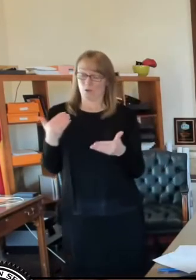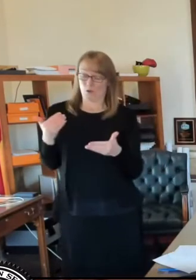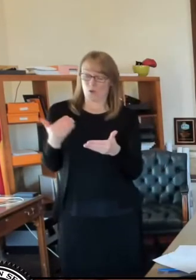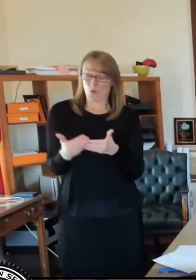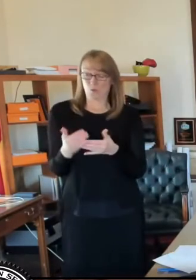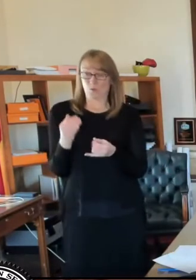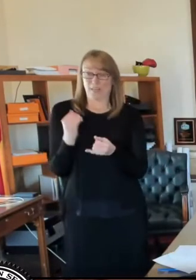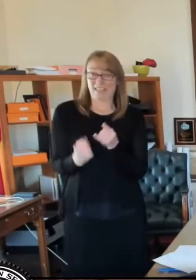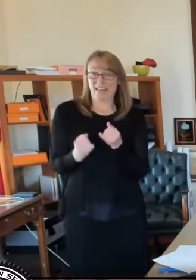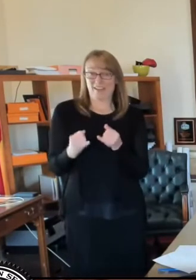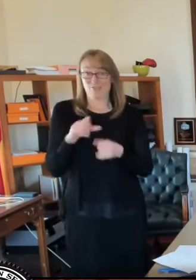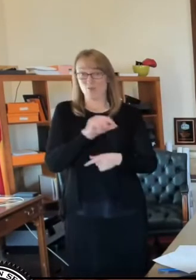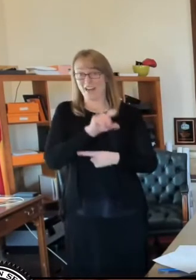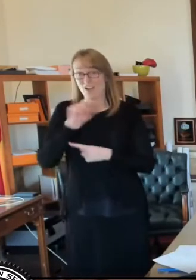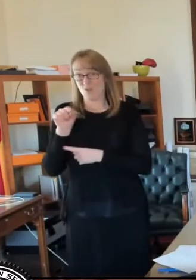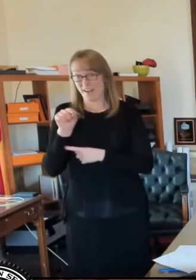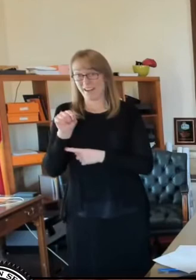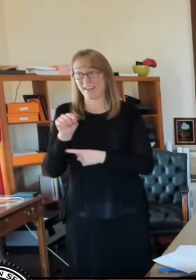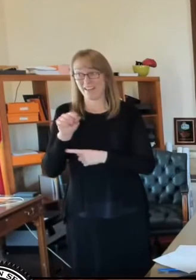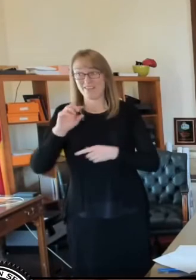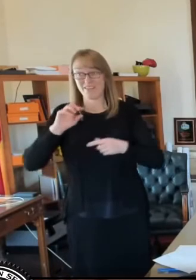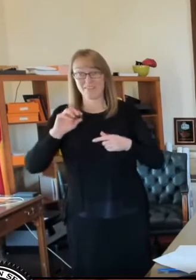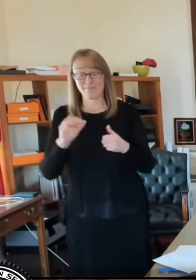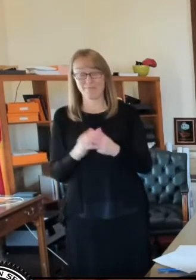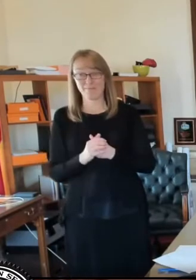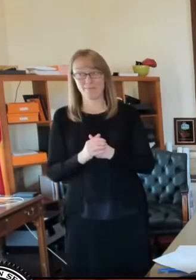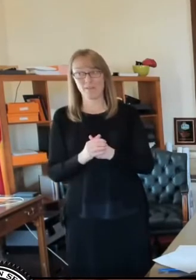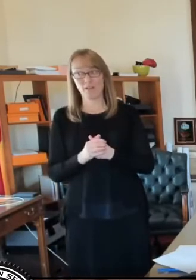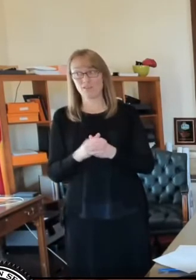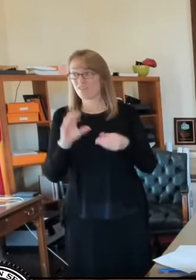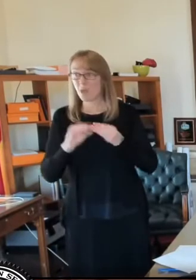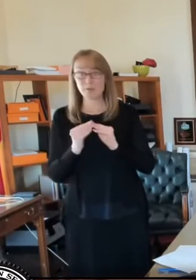raging numbers of people becoming positive,